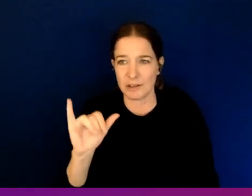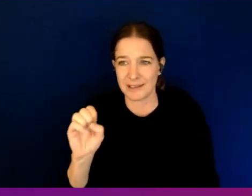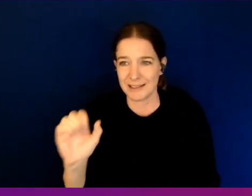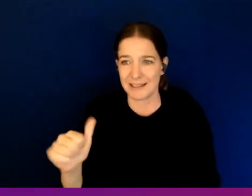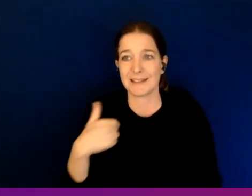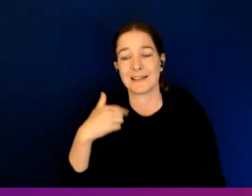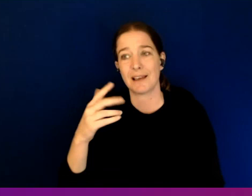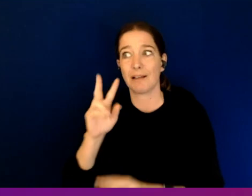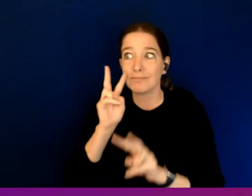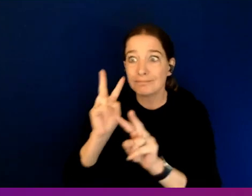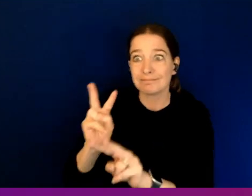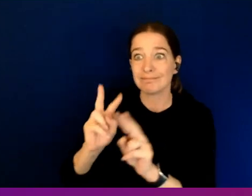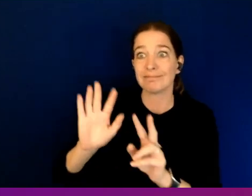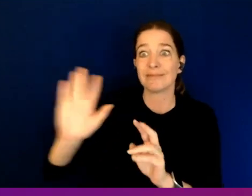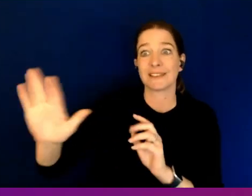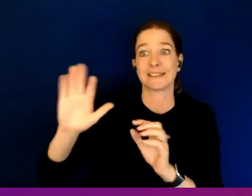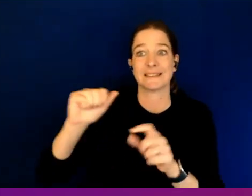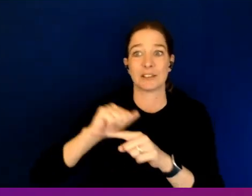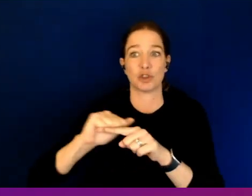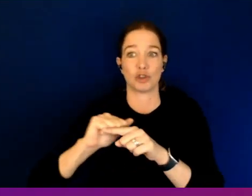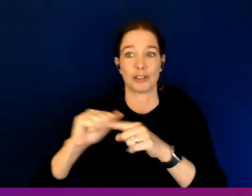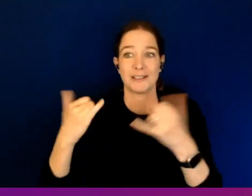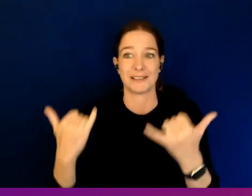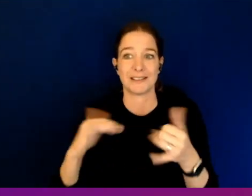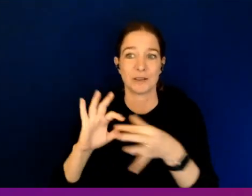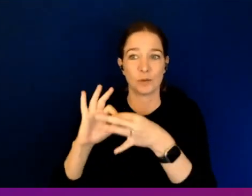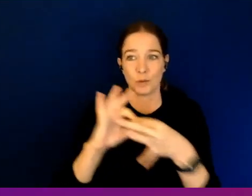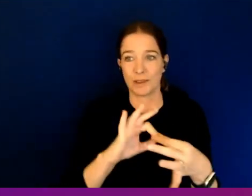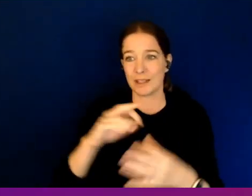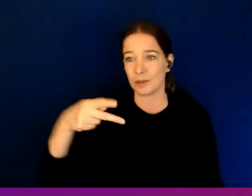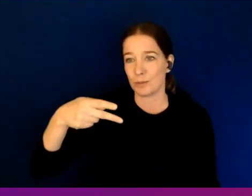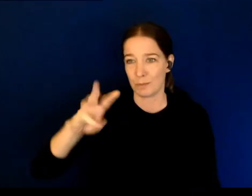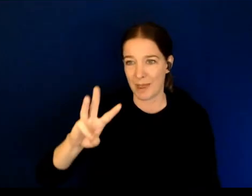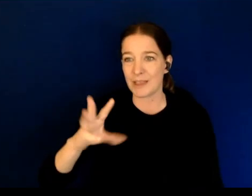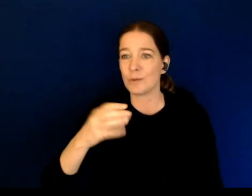and password managers. Chris, I will hand it off to you.